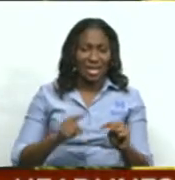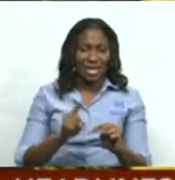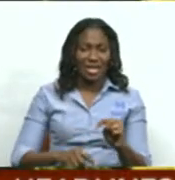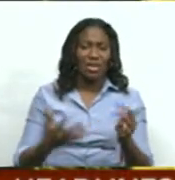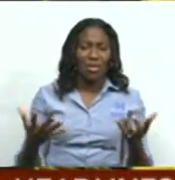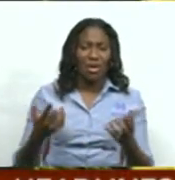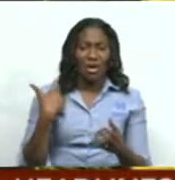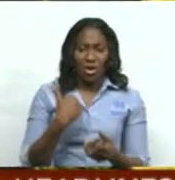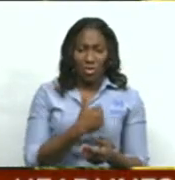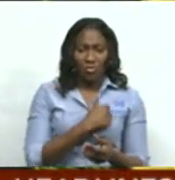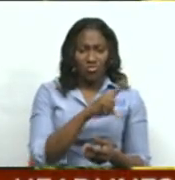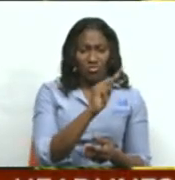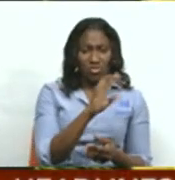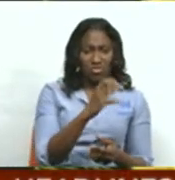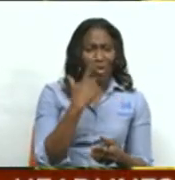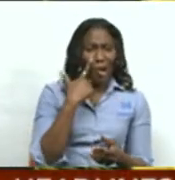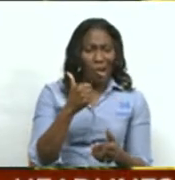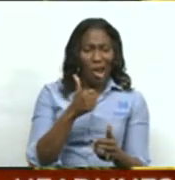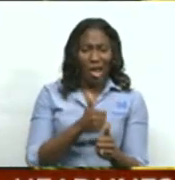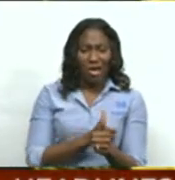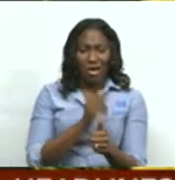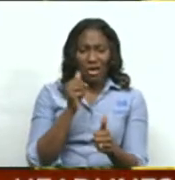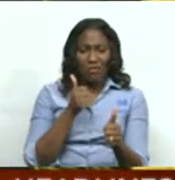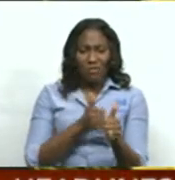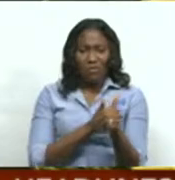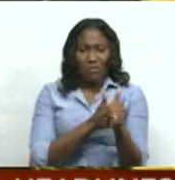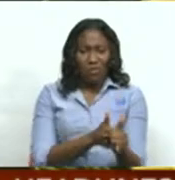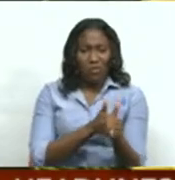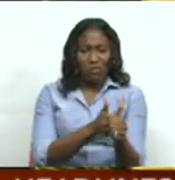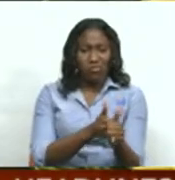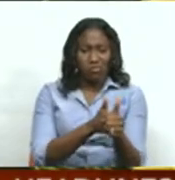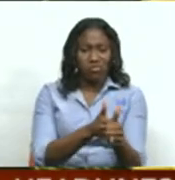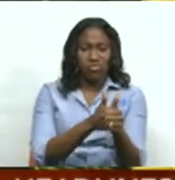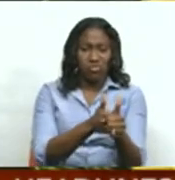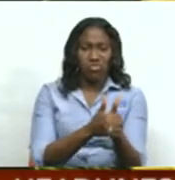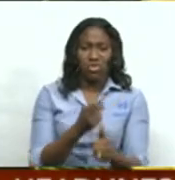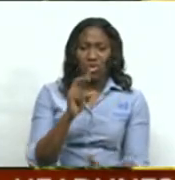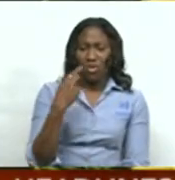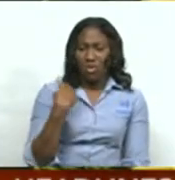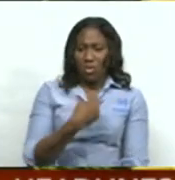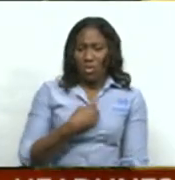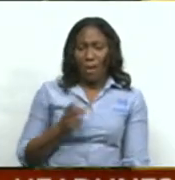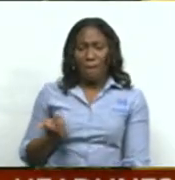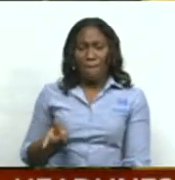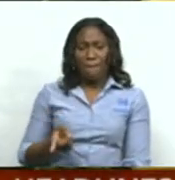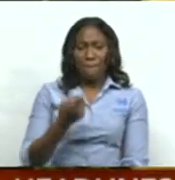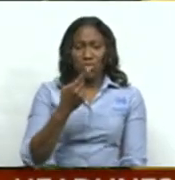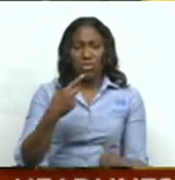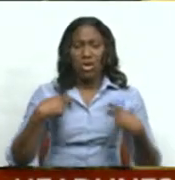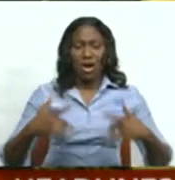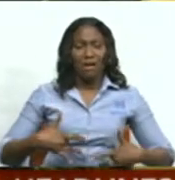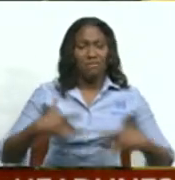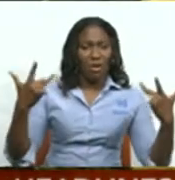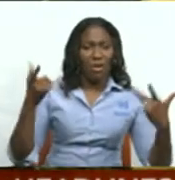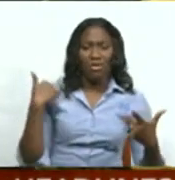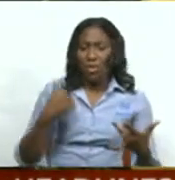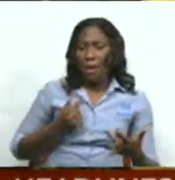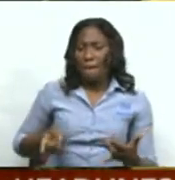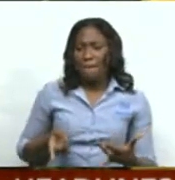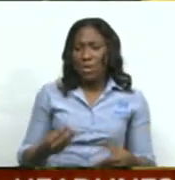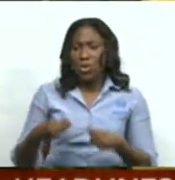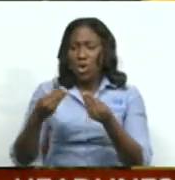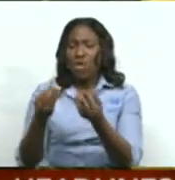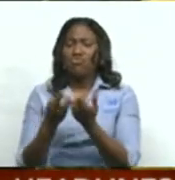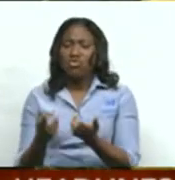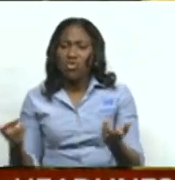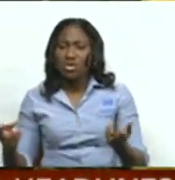sheep, must do almost everything. UNC must host the events. UNC must provide the resources. UNC must bring